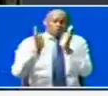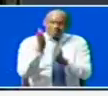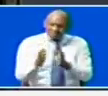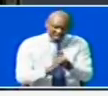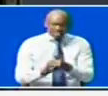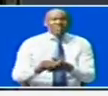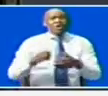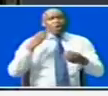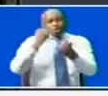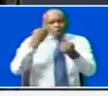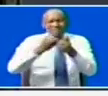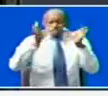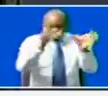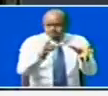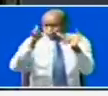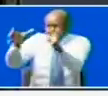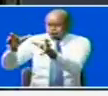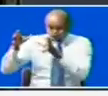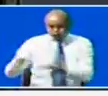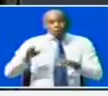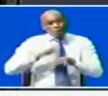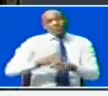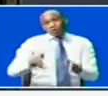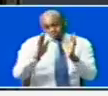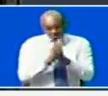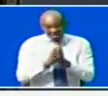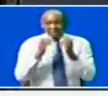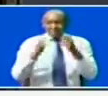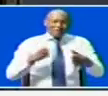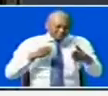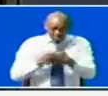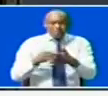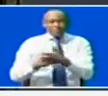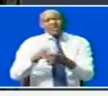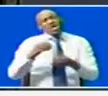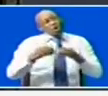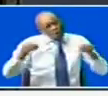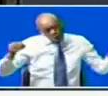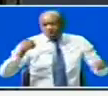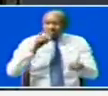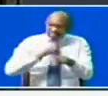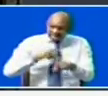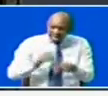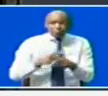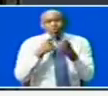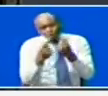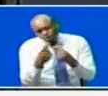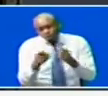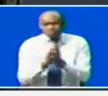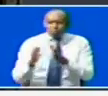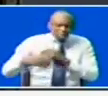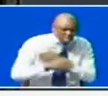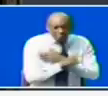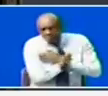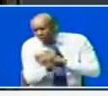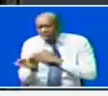erecting blockades along this highway, dozens of blockades, and it takes a lot of time and negotiating to get through that.